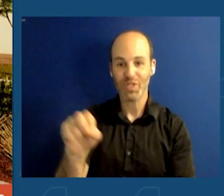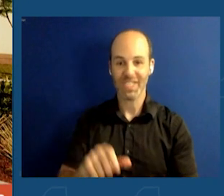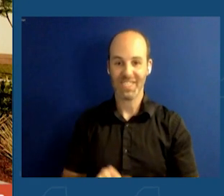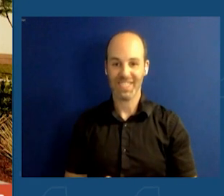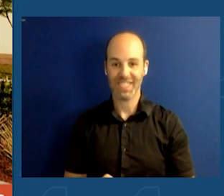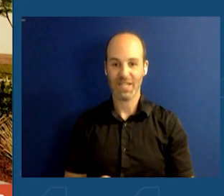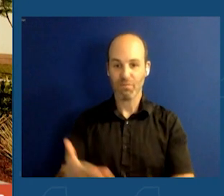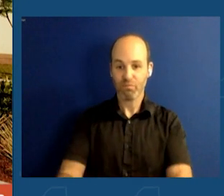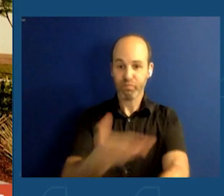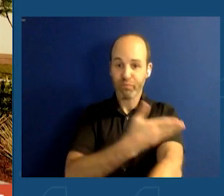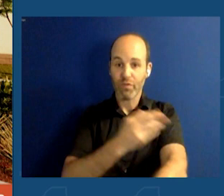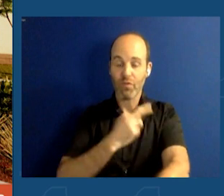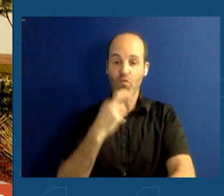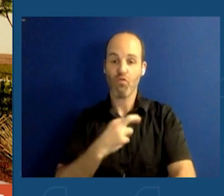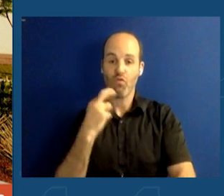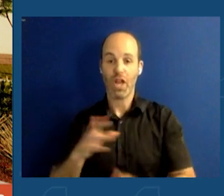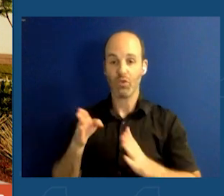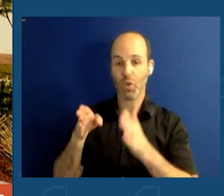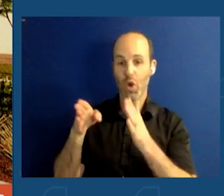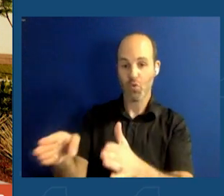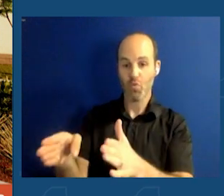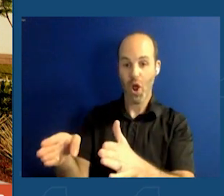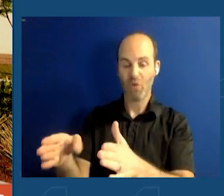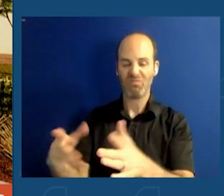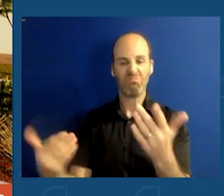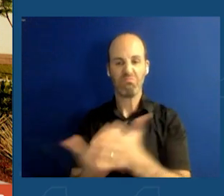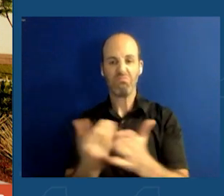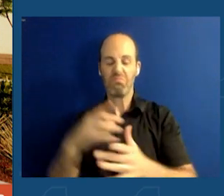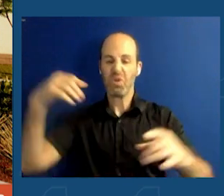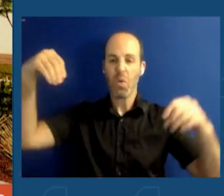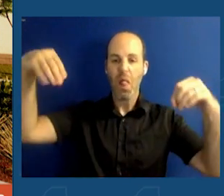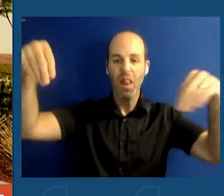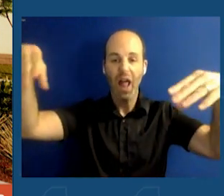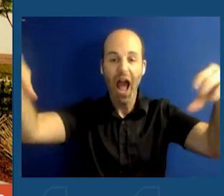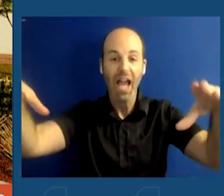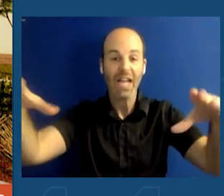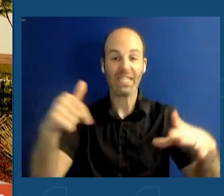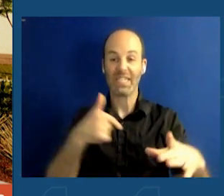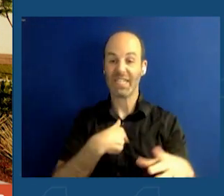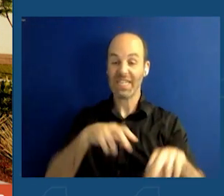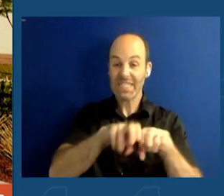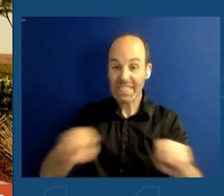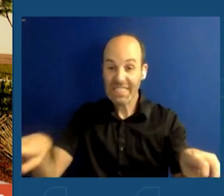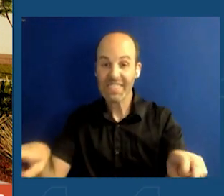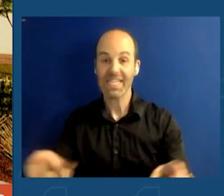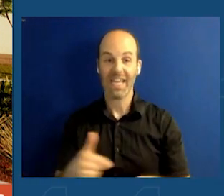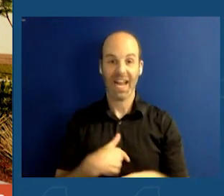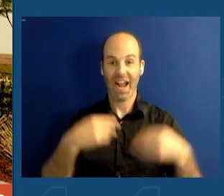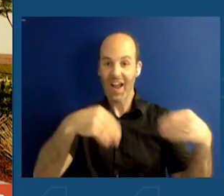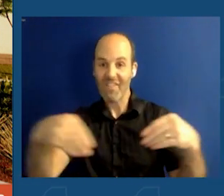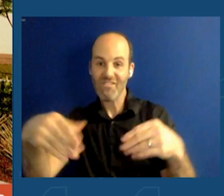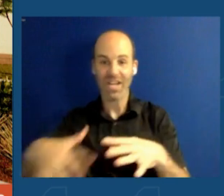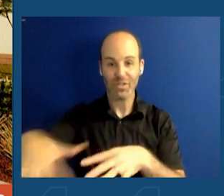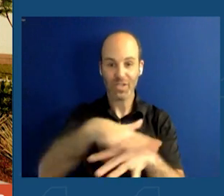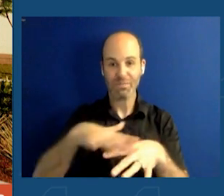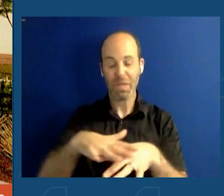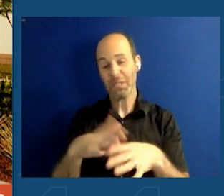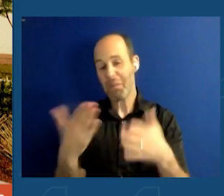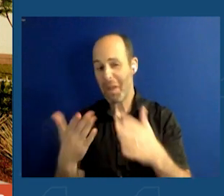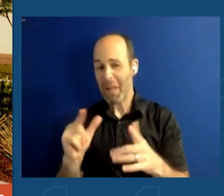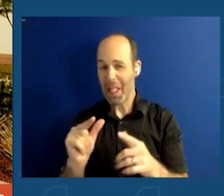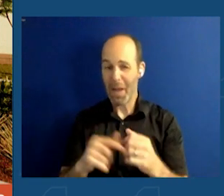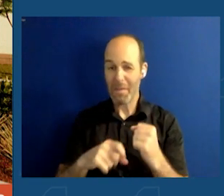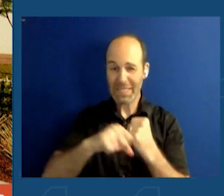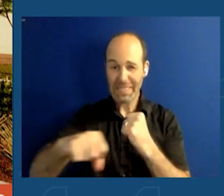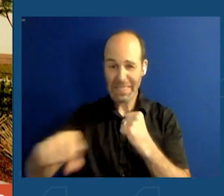to Restaurant Row streetscape, a new lighting and landscaping and seating and vendor spaces. That might take a little longer, maybe not